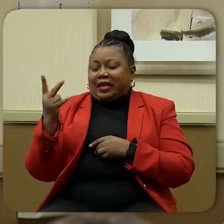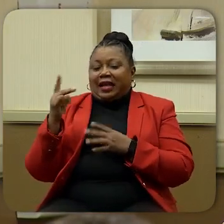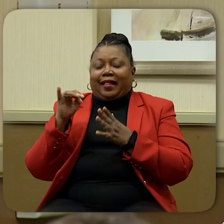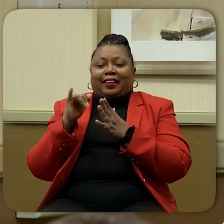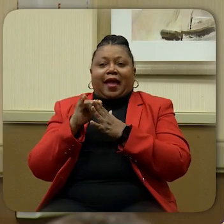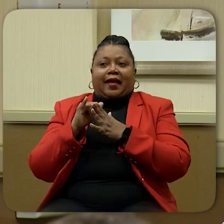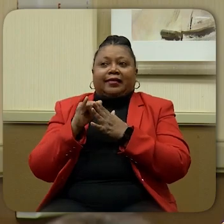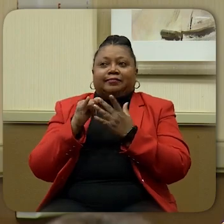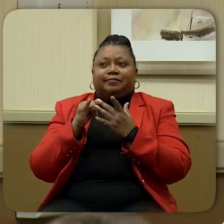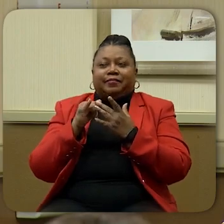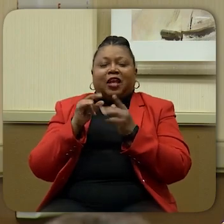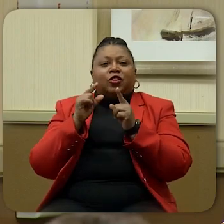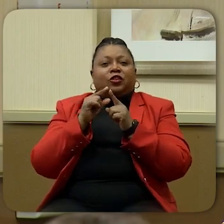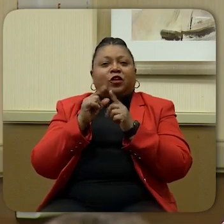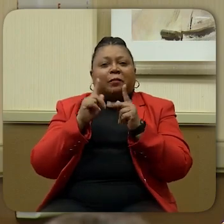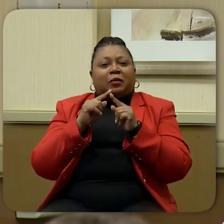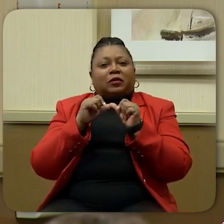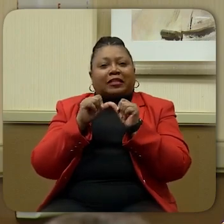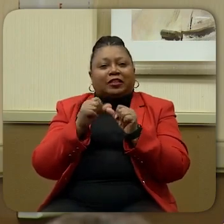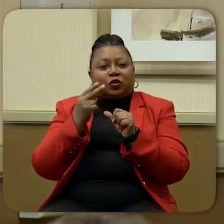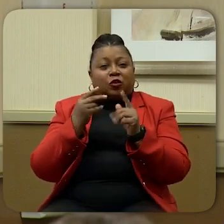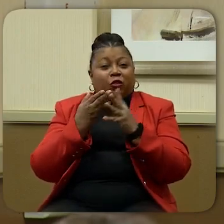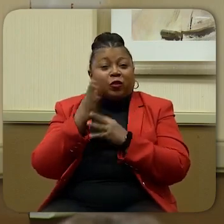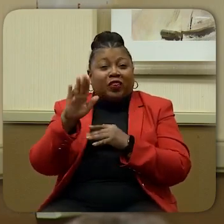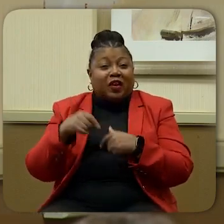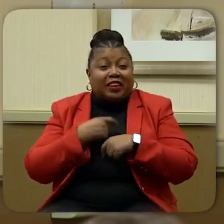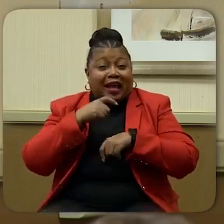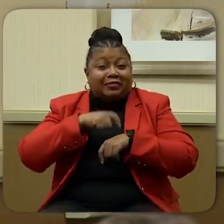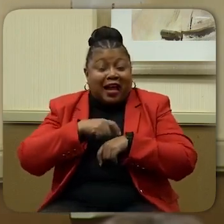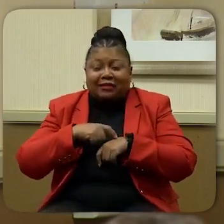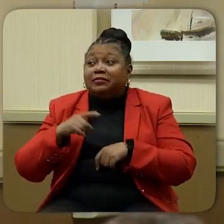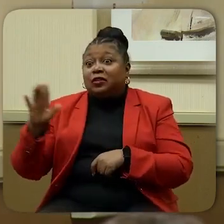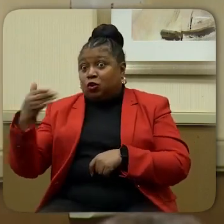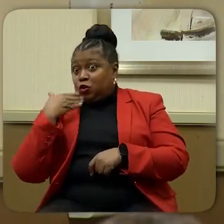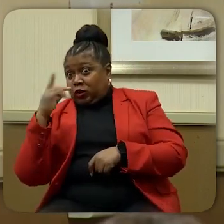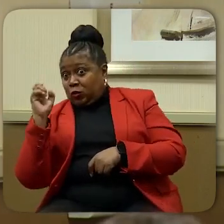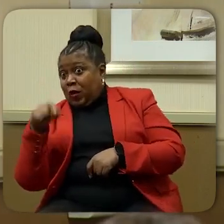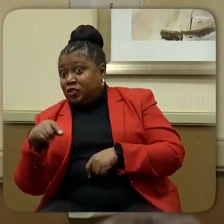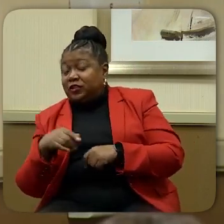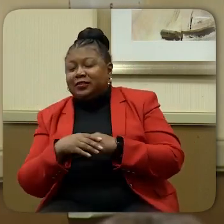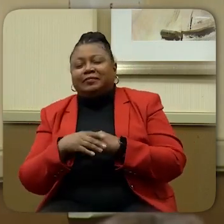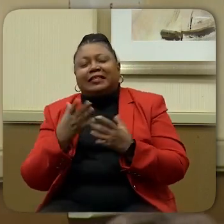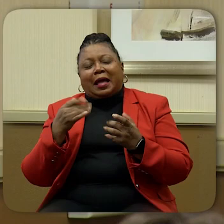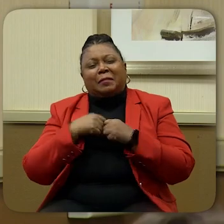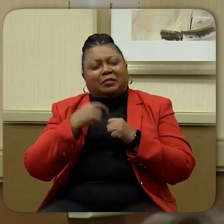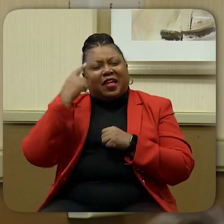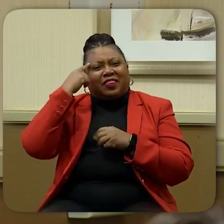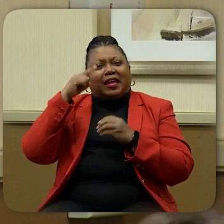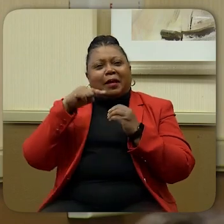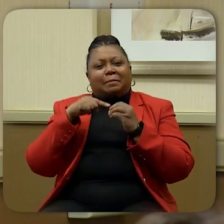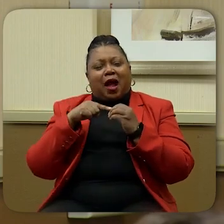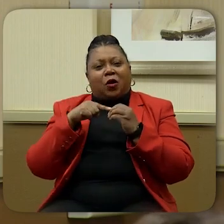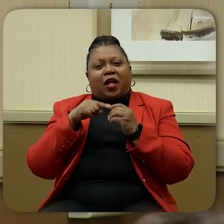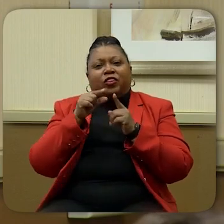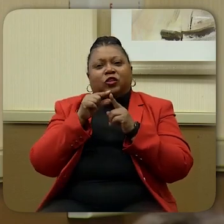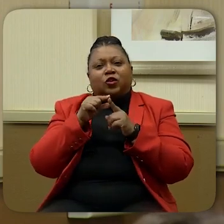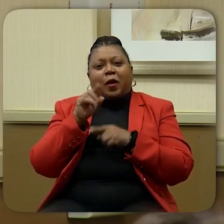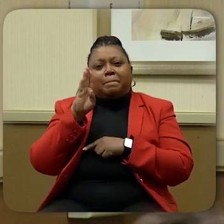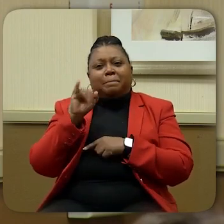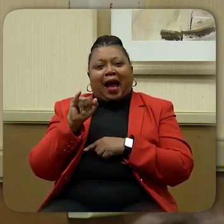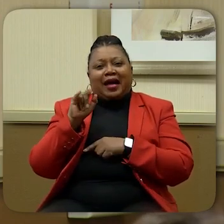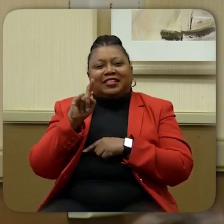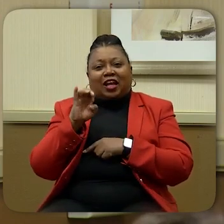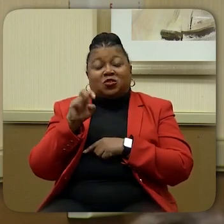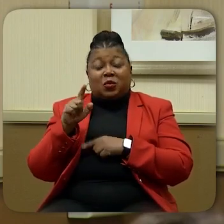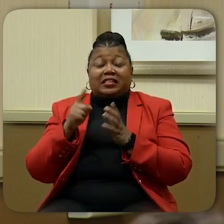it's a term that people continue to use throughout their lifetime? That's a good question, because that kind of makes me think about the term bisexual,